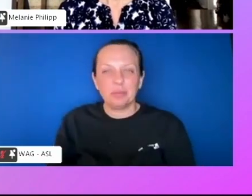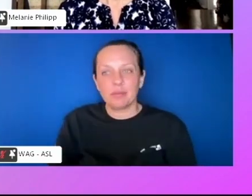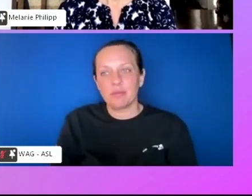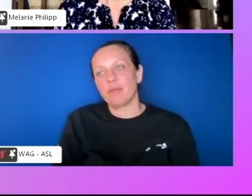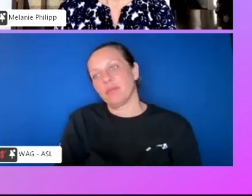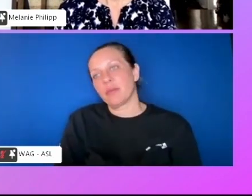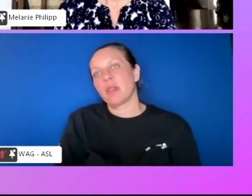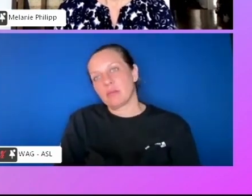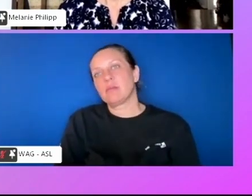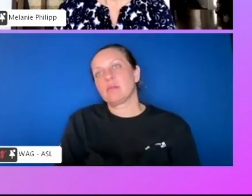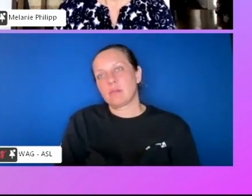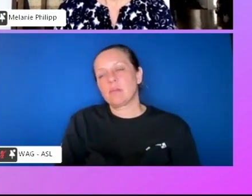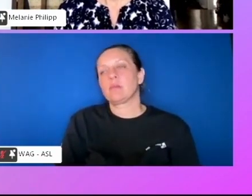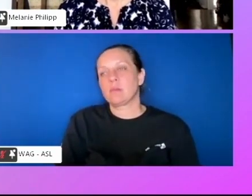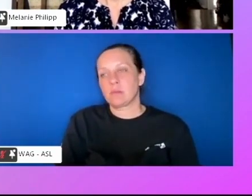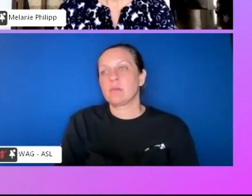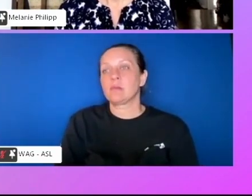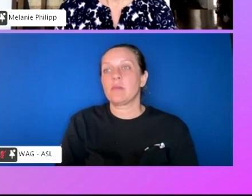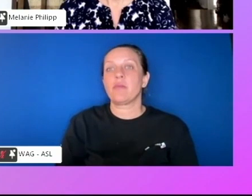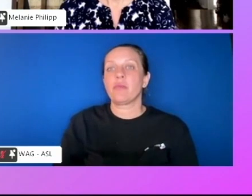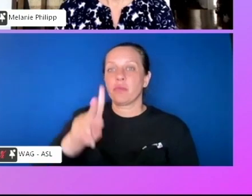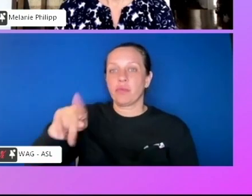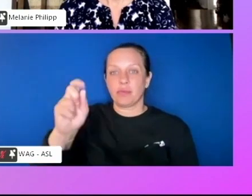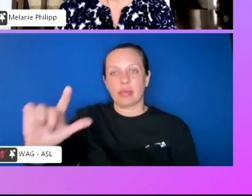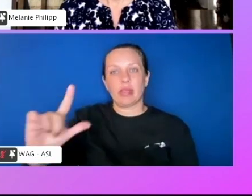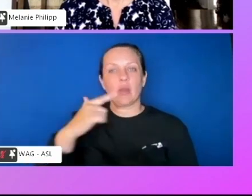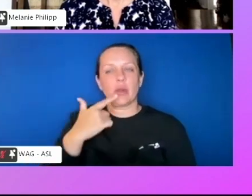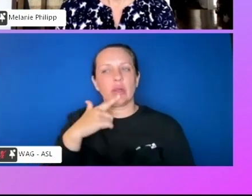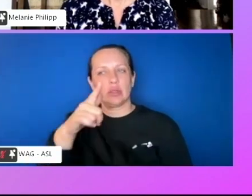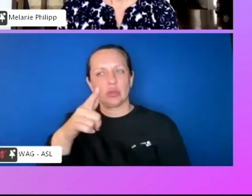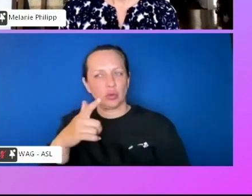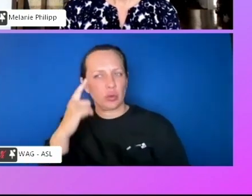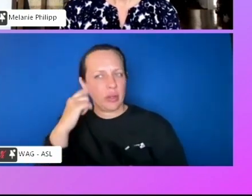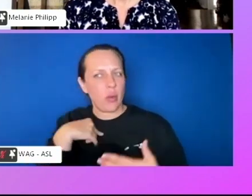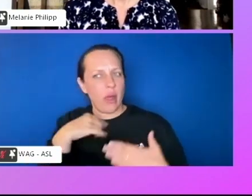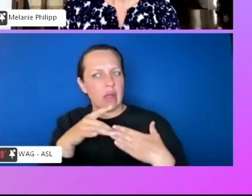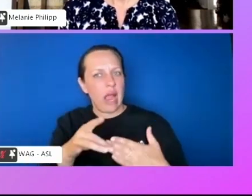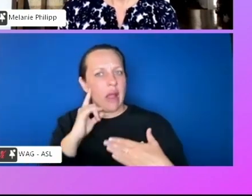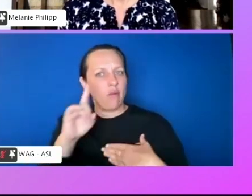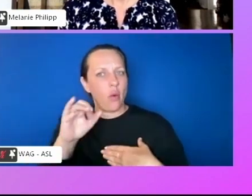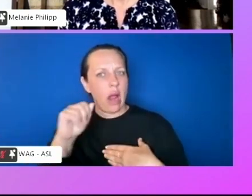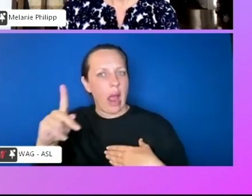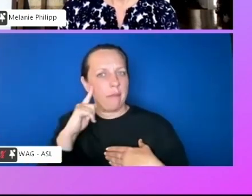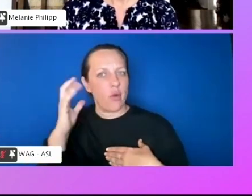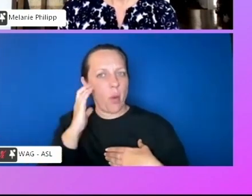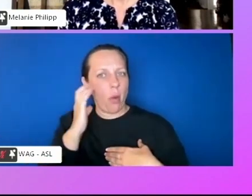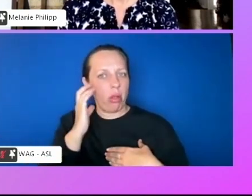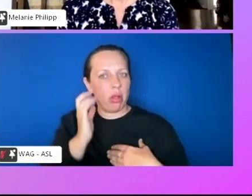Great. And do you guys expect there will ever be a WCAG guide for mobile apps?